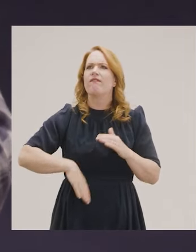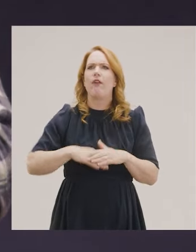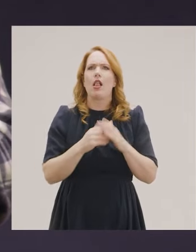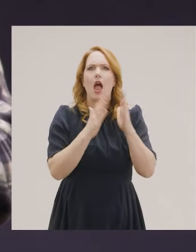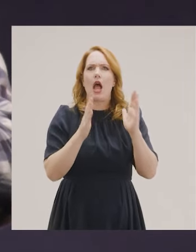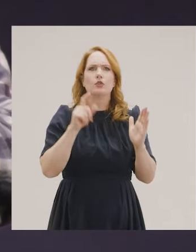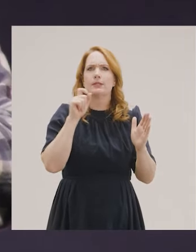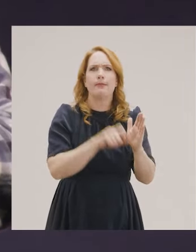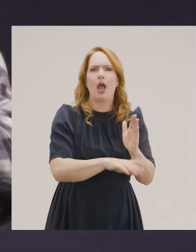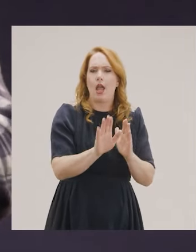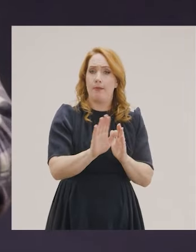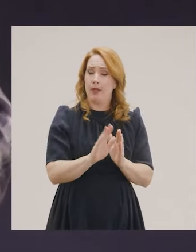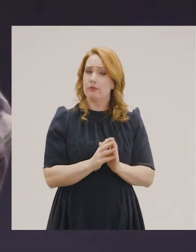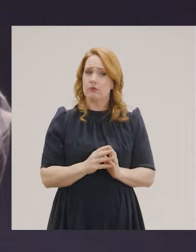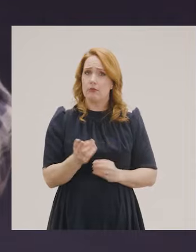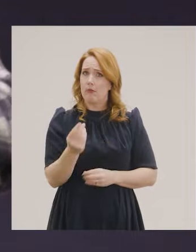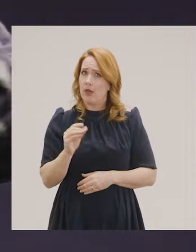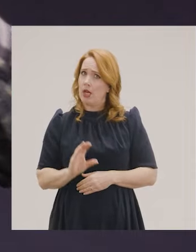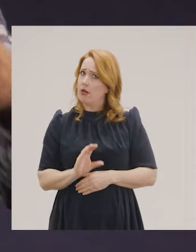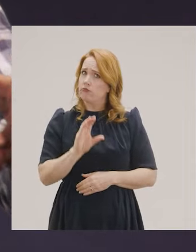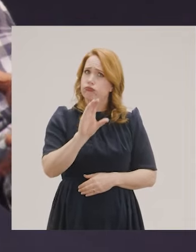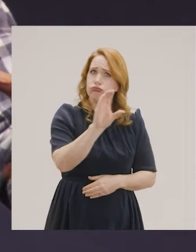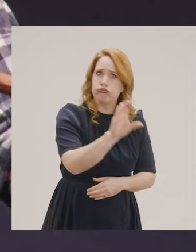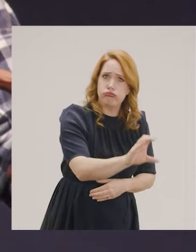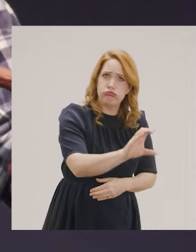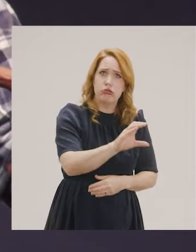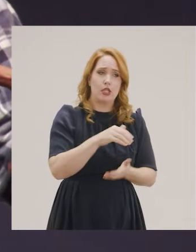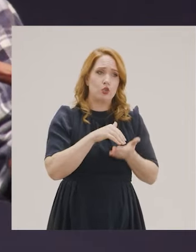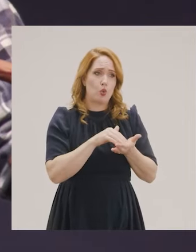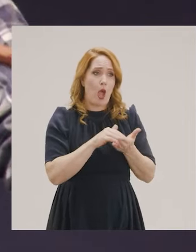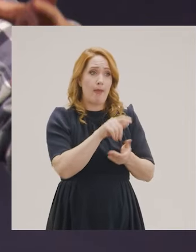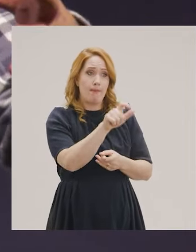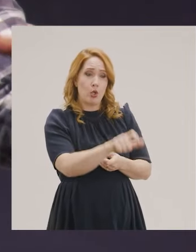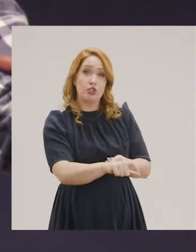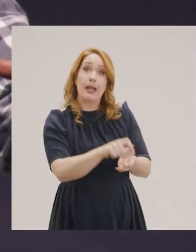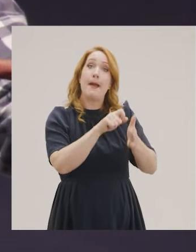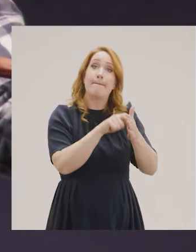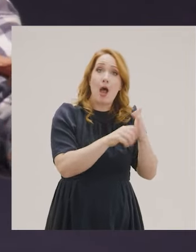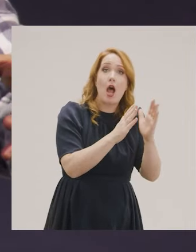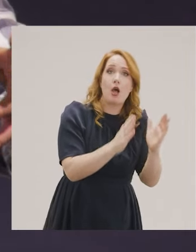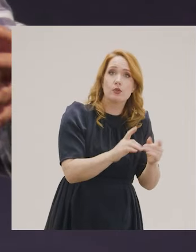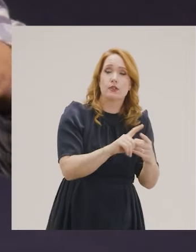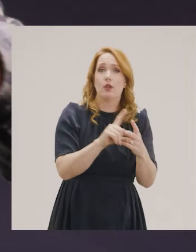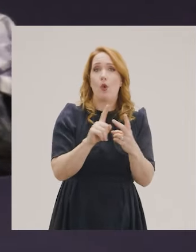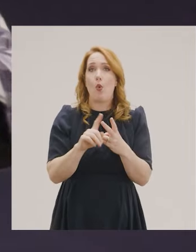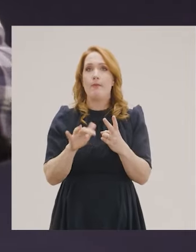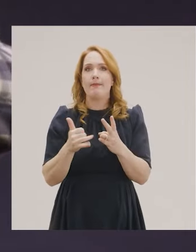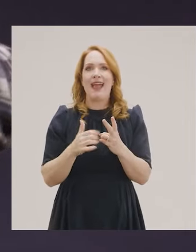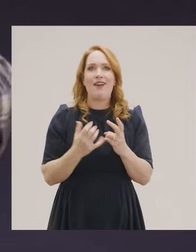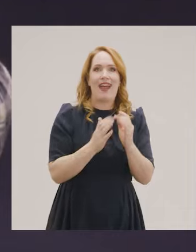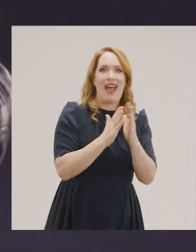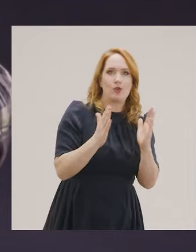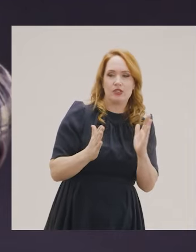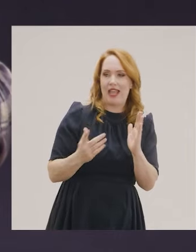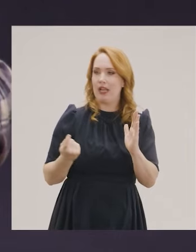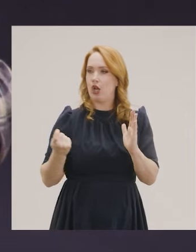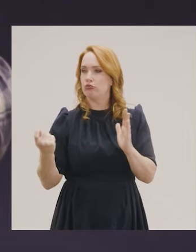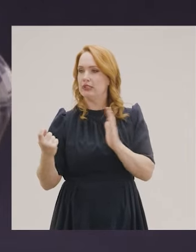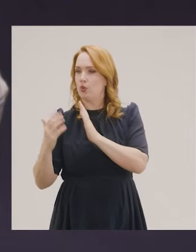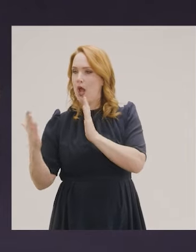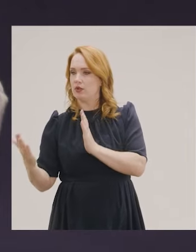outright buying a house, but some have invested huge amounts of money to help a person buy a house, or they might have had a rental